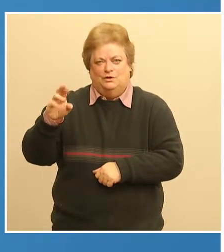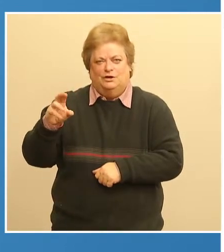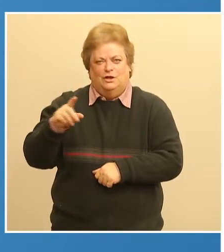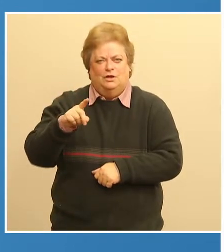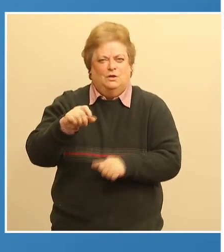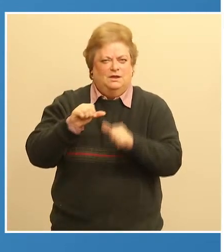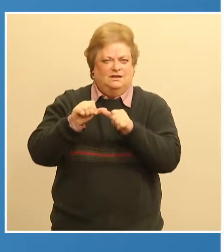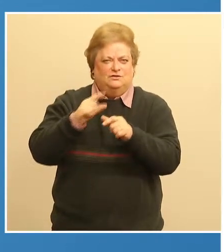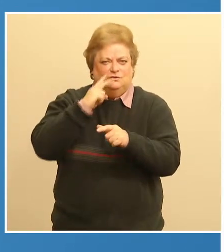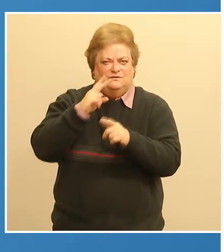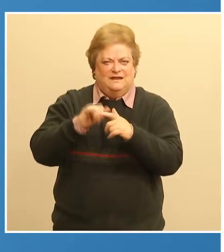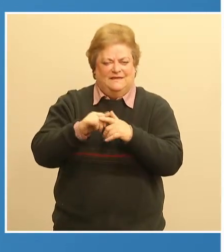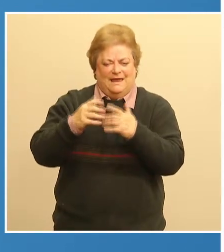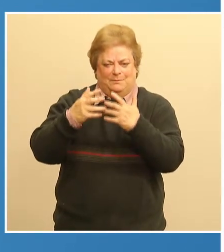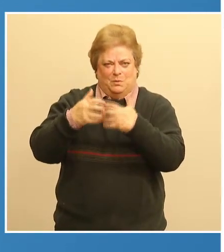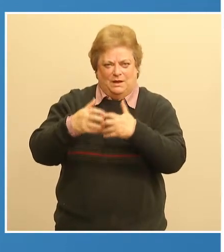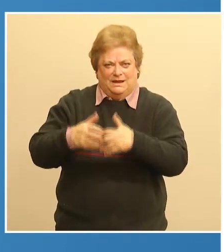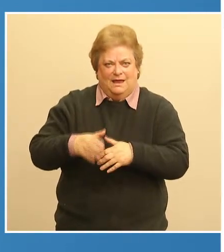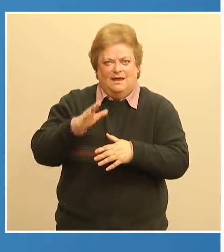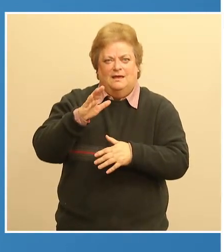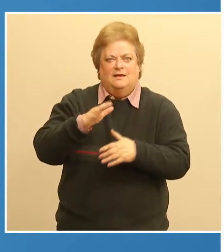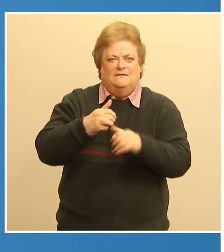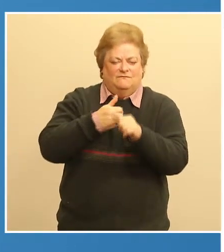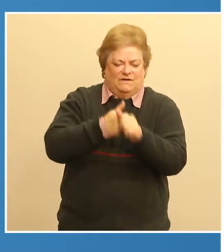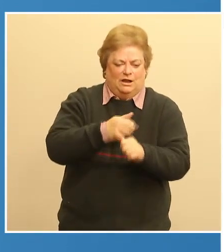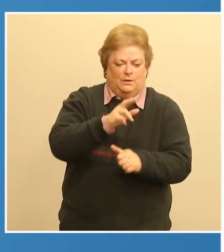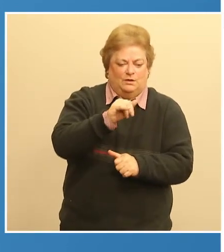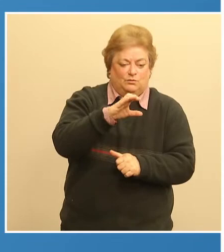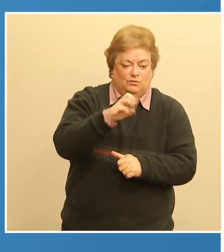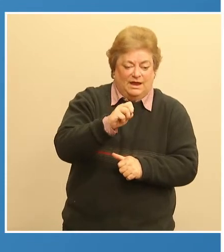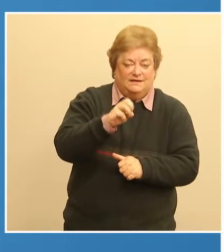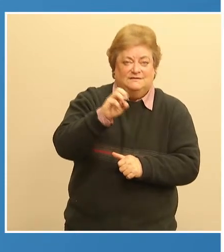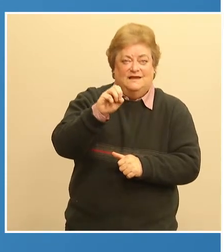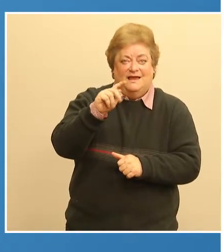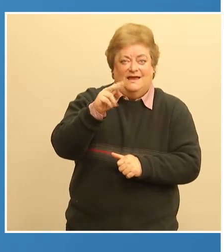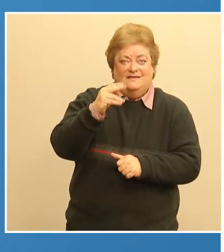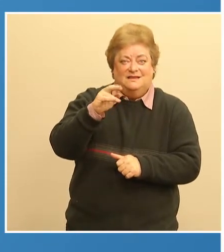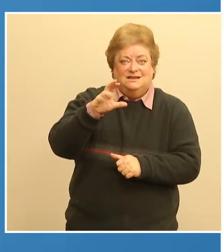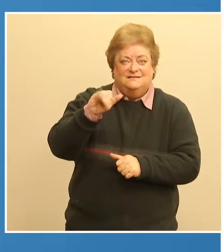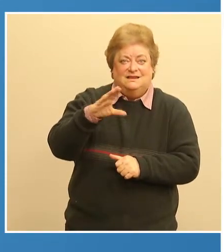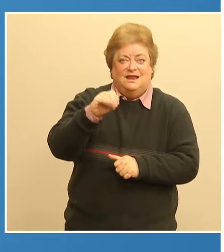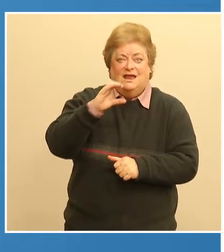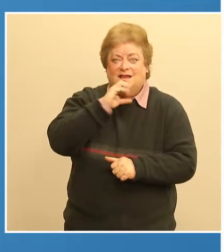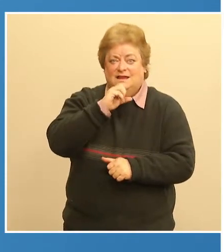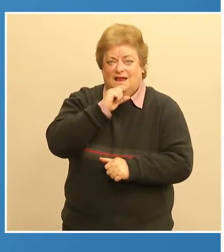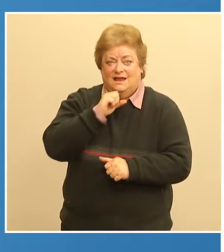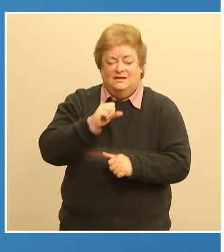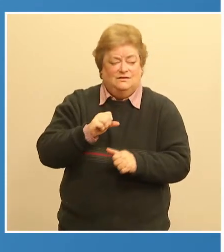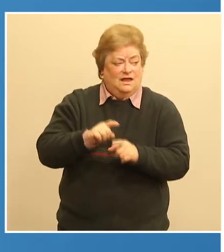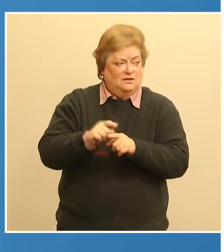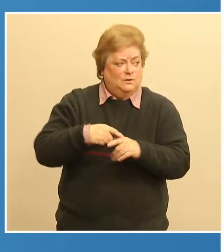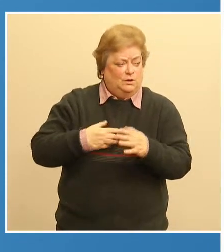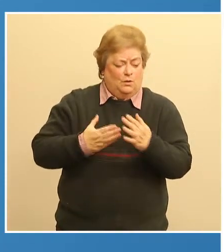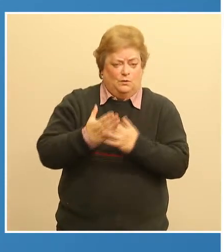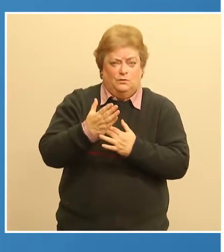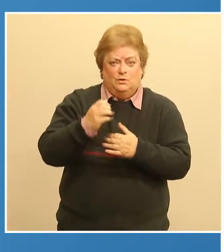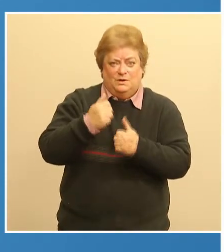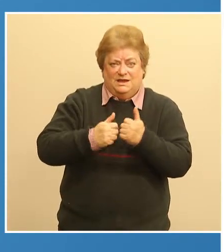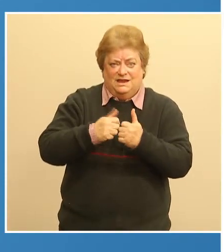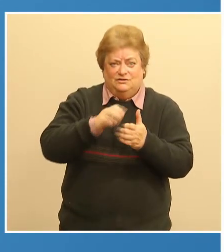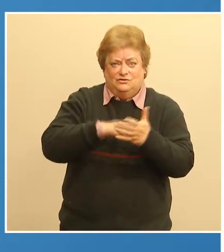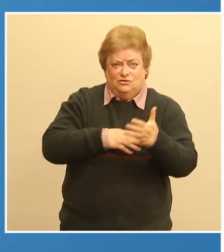be able to find the breakdown by race, ethnicity, and age. Go through each chart. As we go through each chart, you'll see the